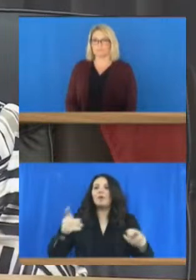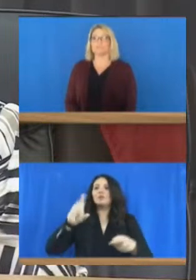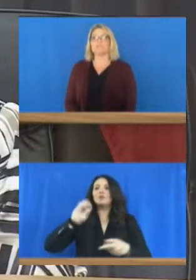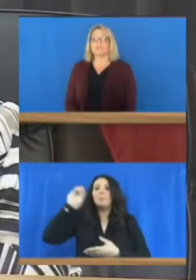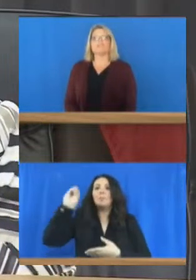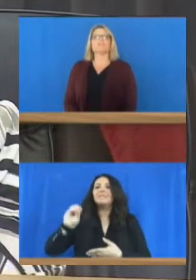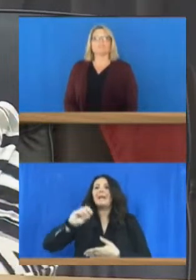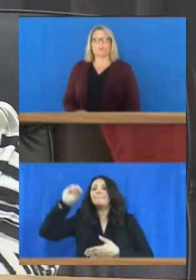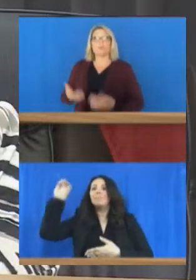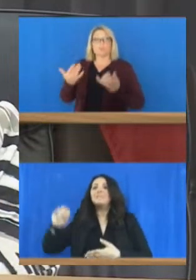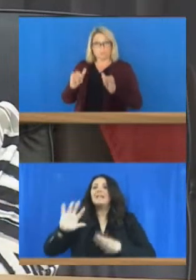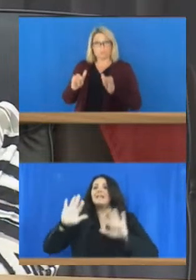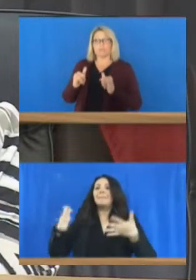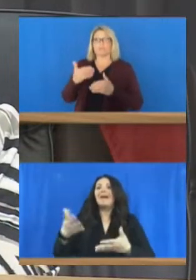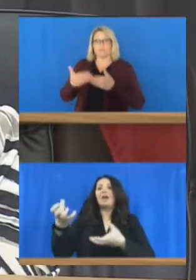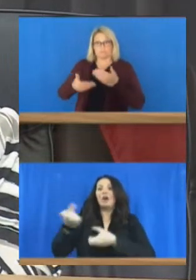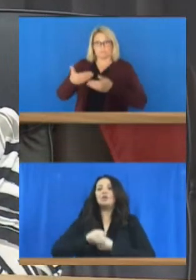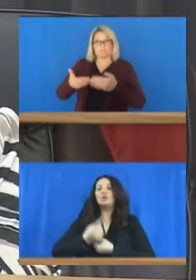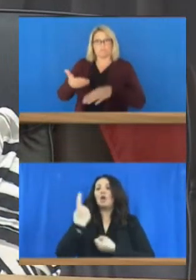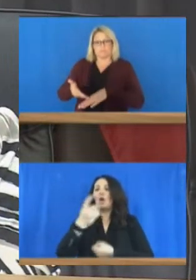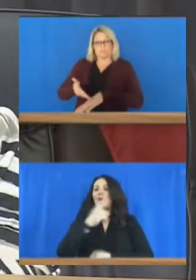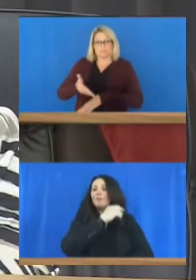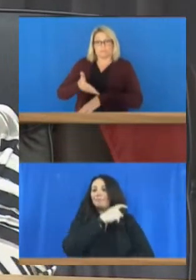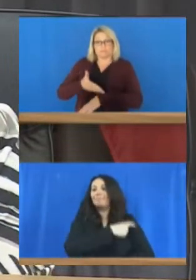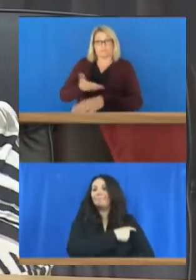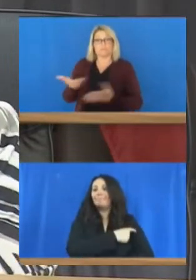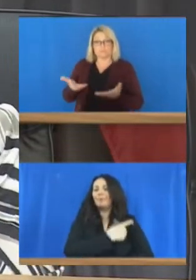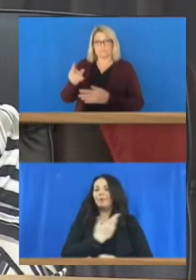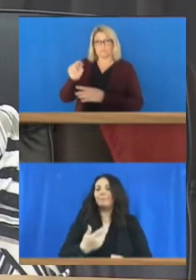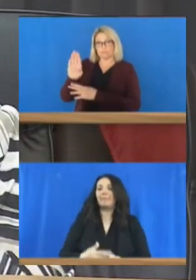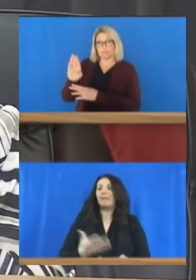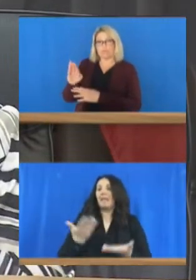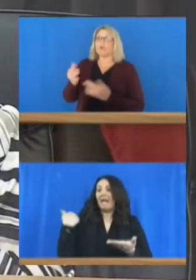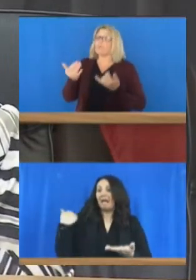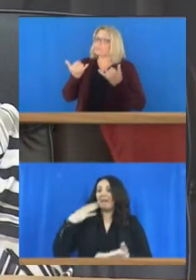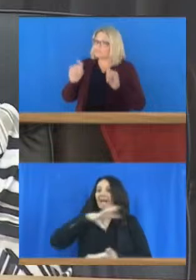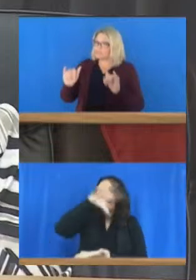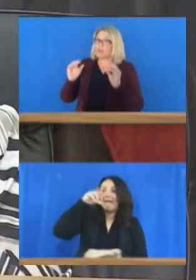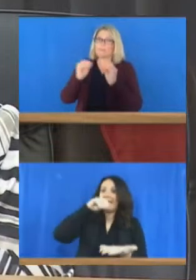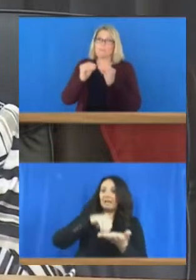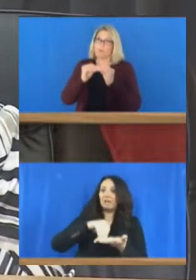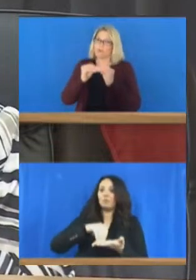neighbors in Nova Scotia to see the dangers that continue to exist. COVID fatigue